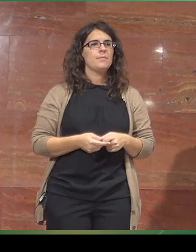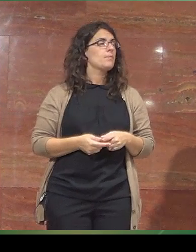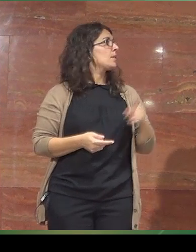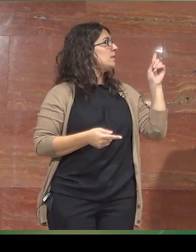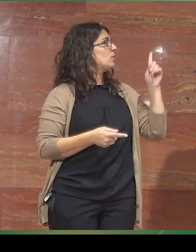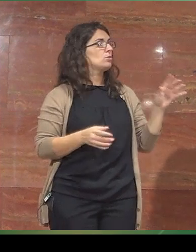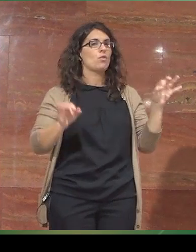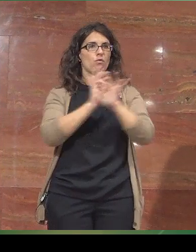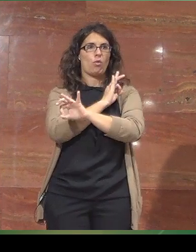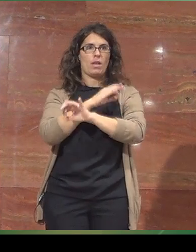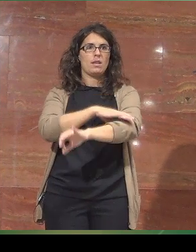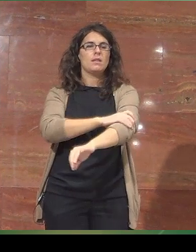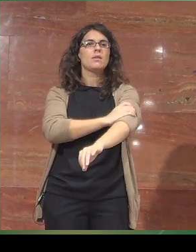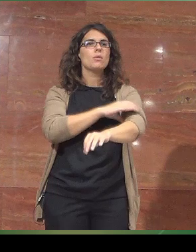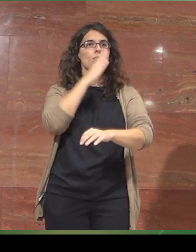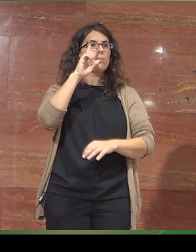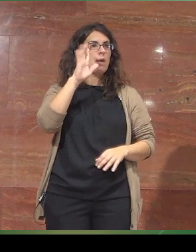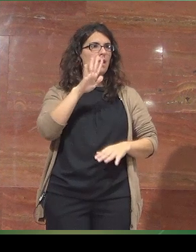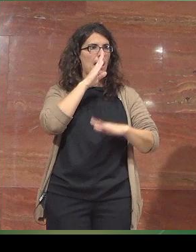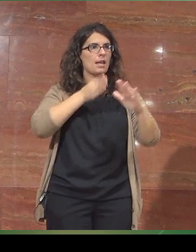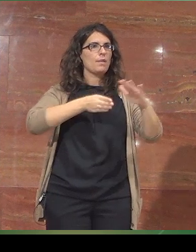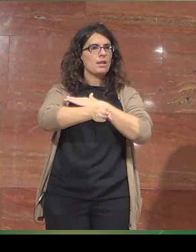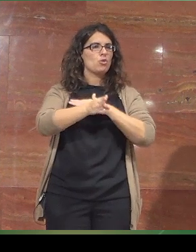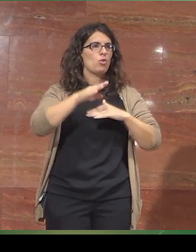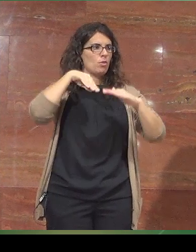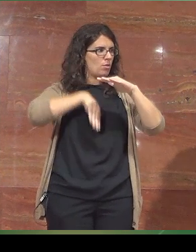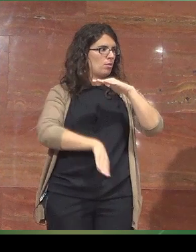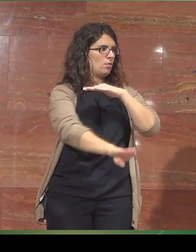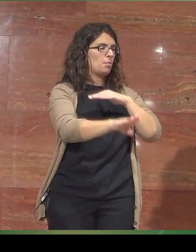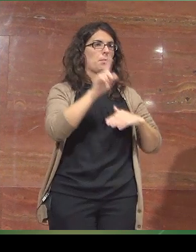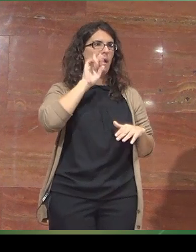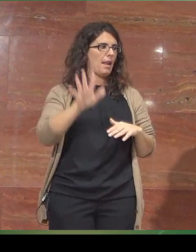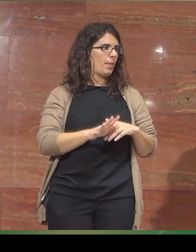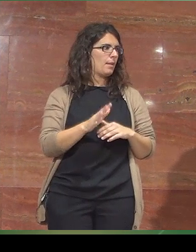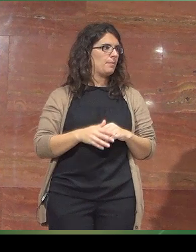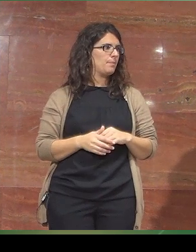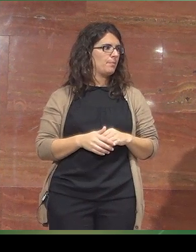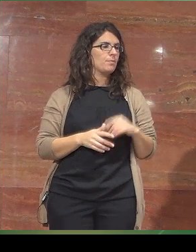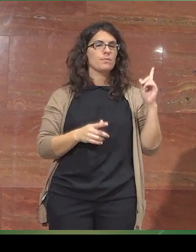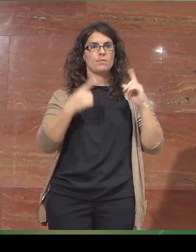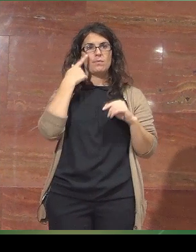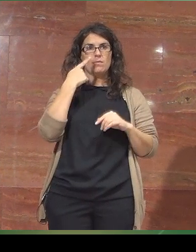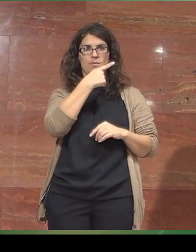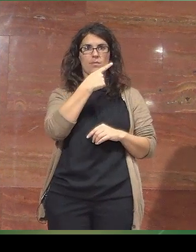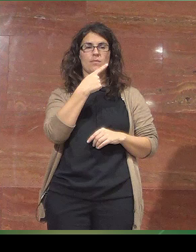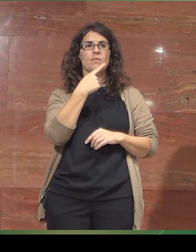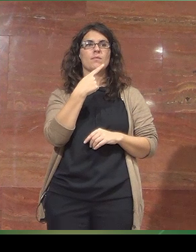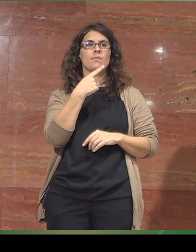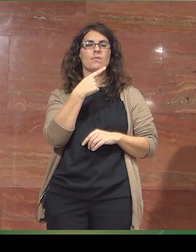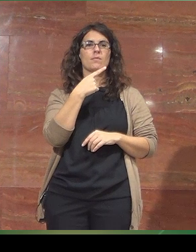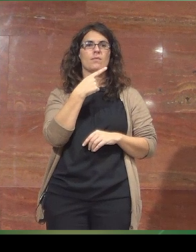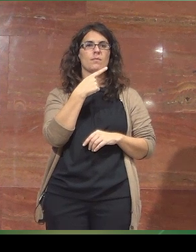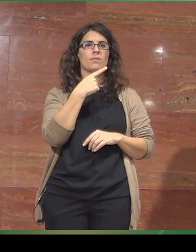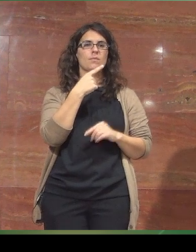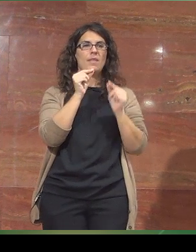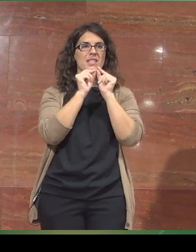And here we had precise distances to toilets. Why they both